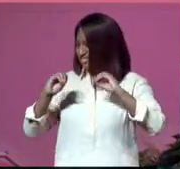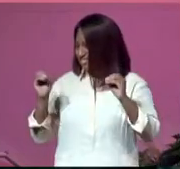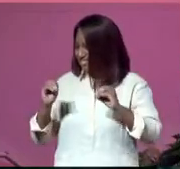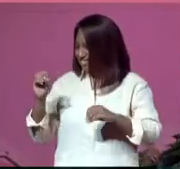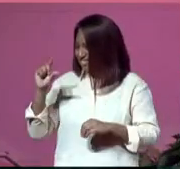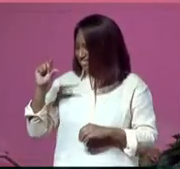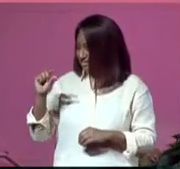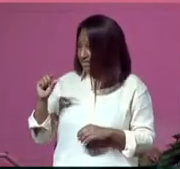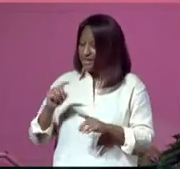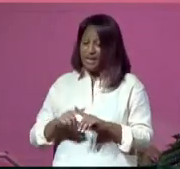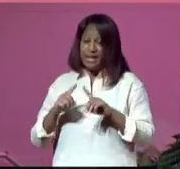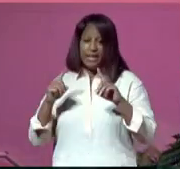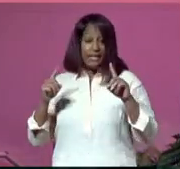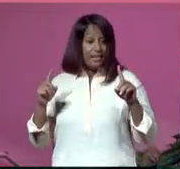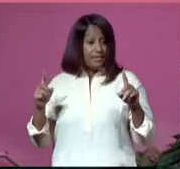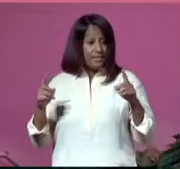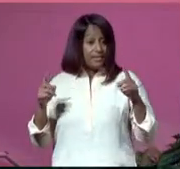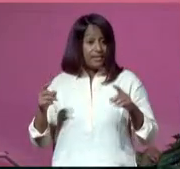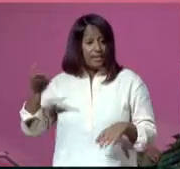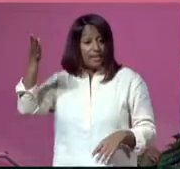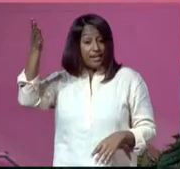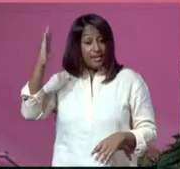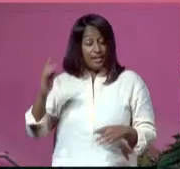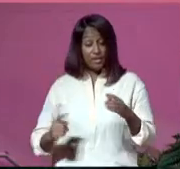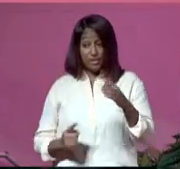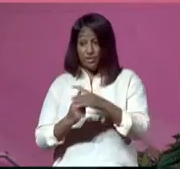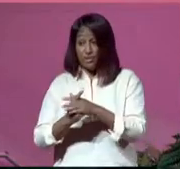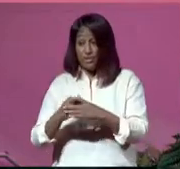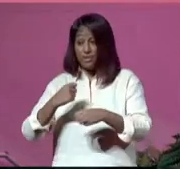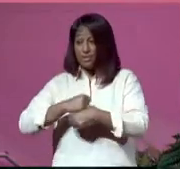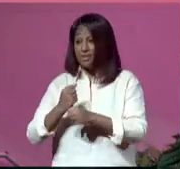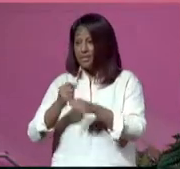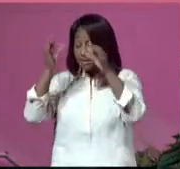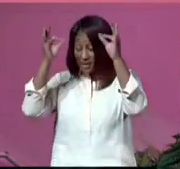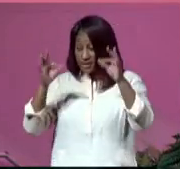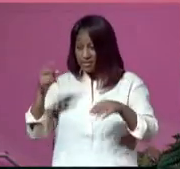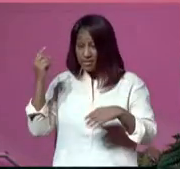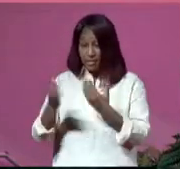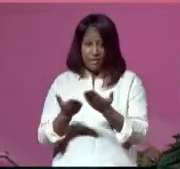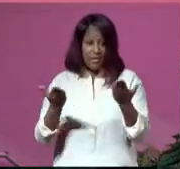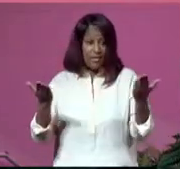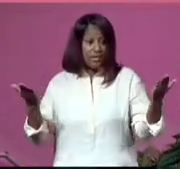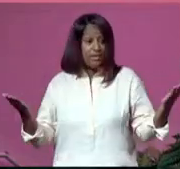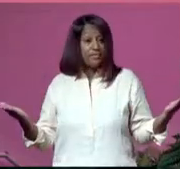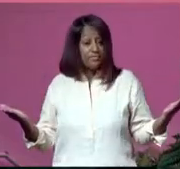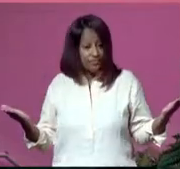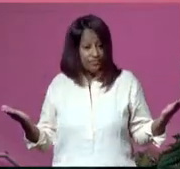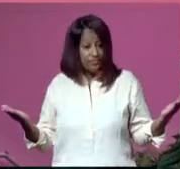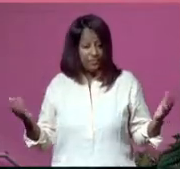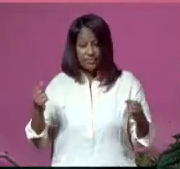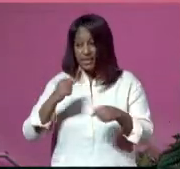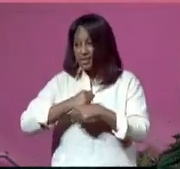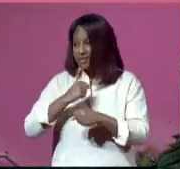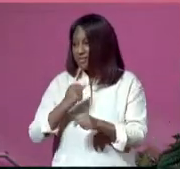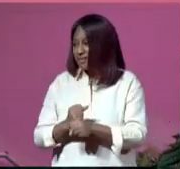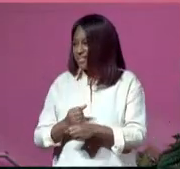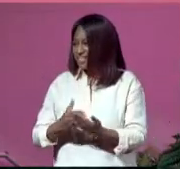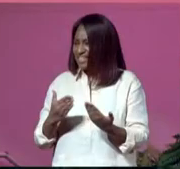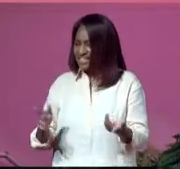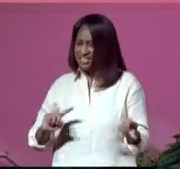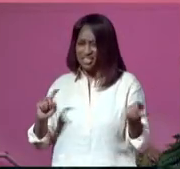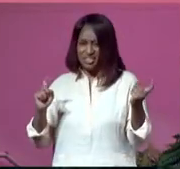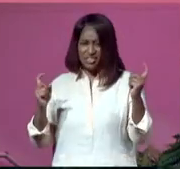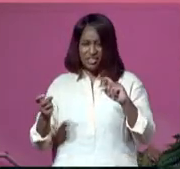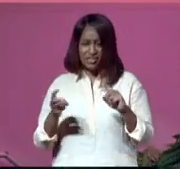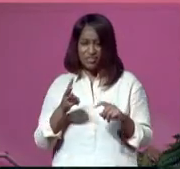along and make the decision for us and cause the water to break on our comfort and push